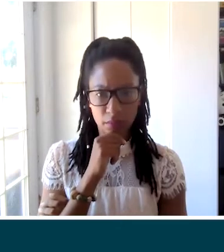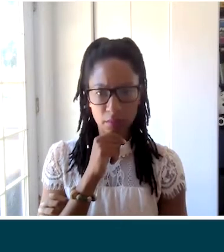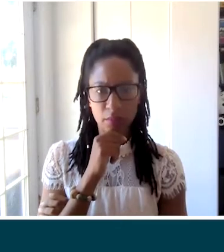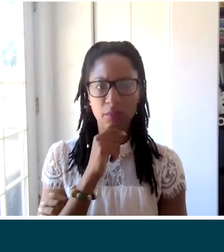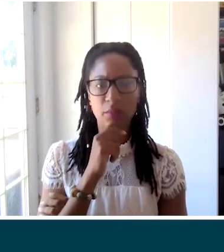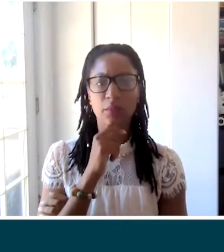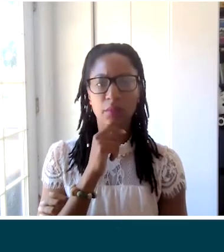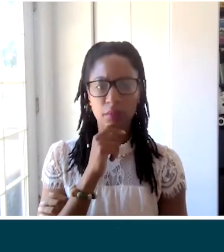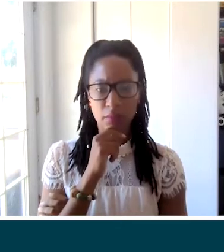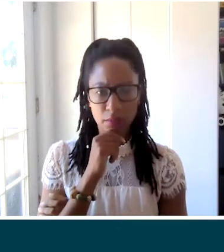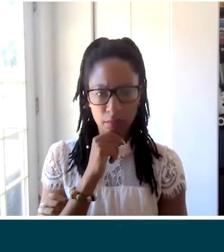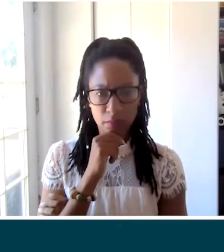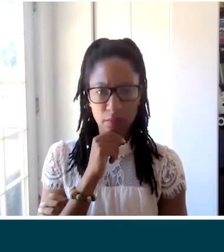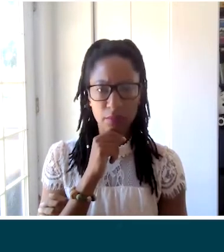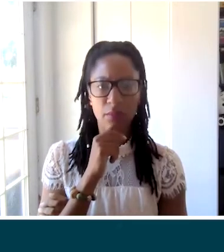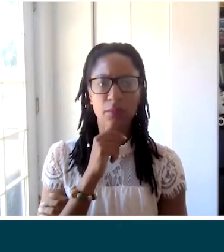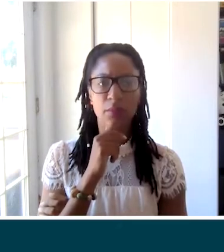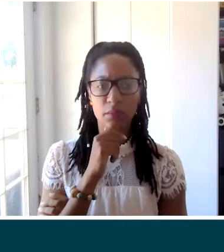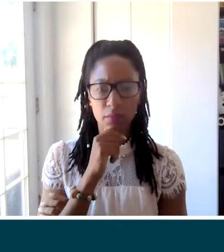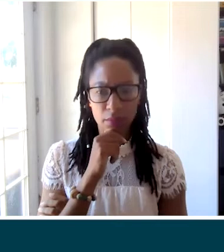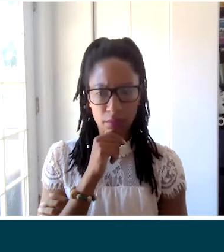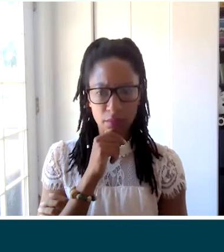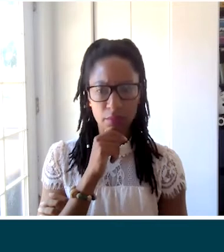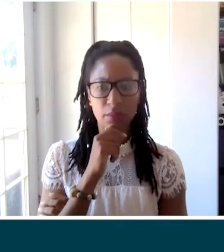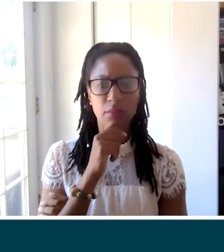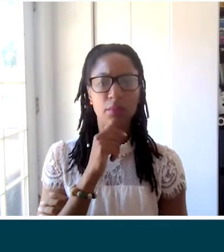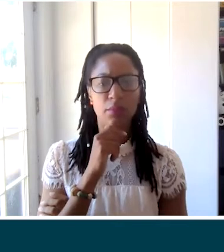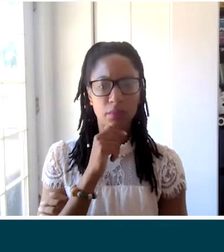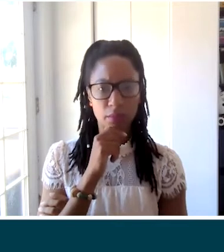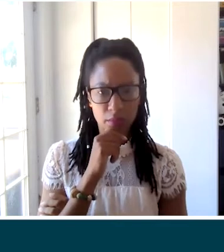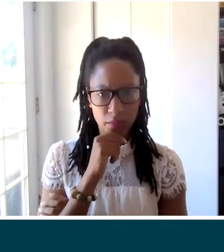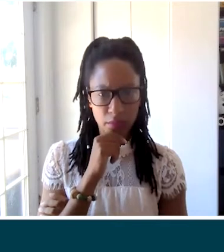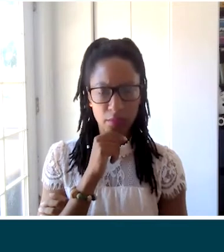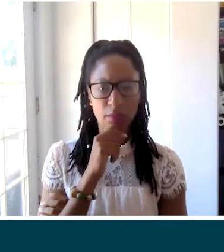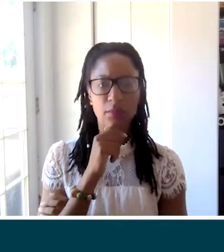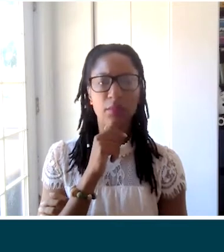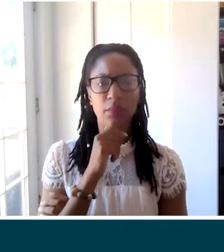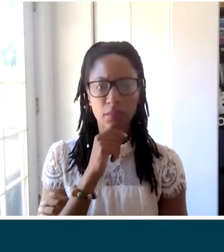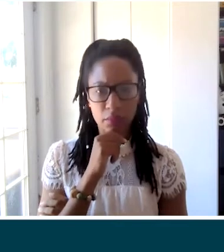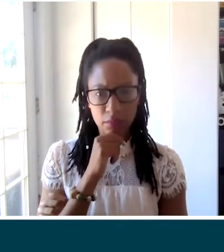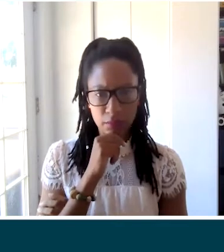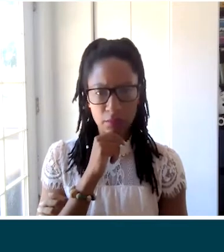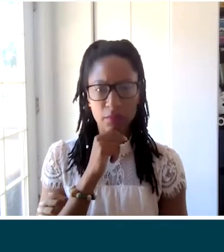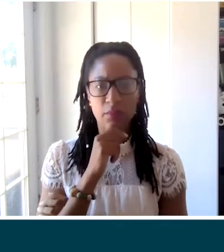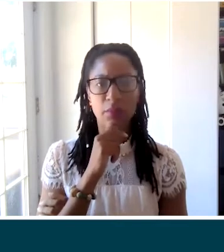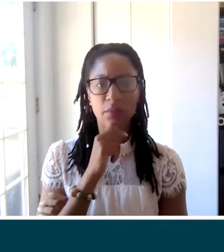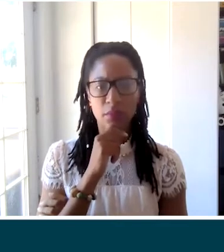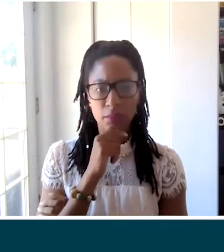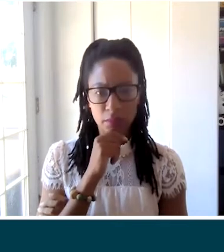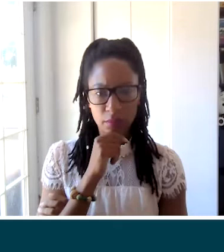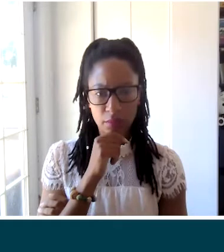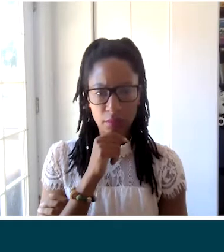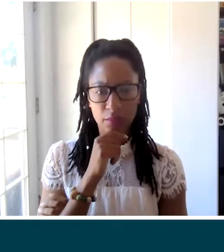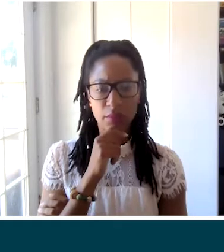motivation to try to be better in the ways I interact with people and the way I do my work, the way I interact with friends, whatever. So